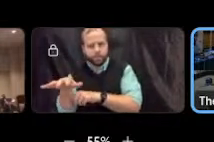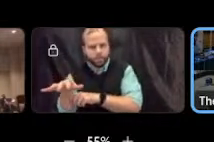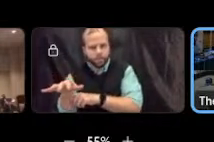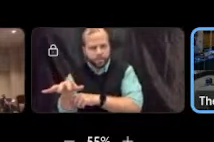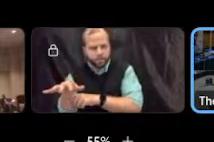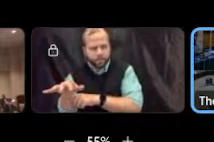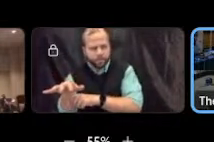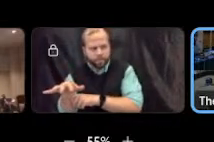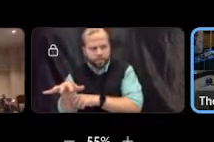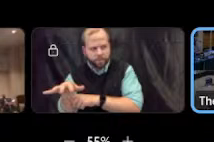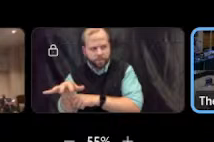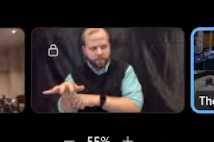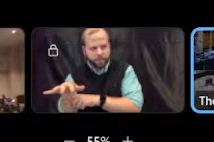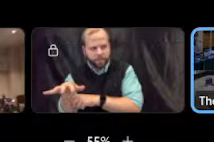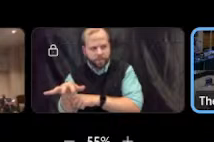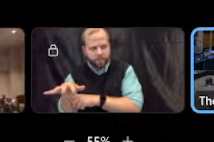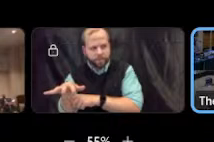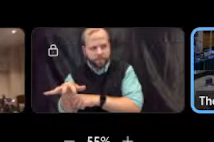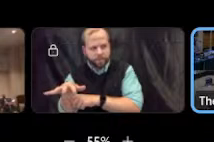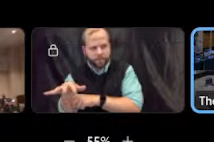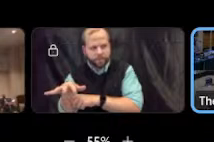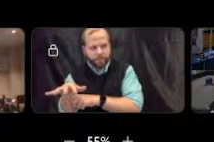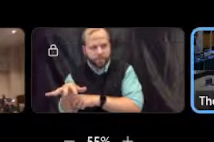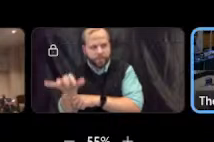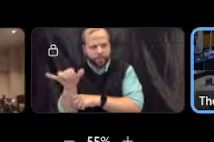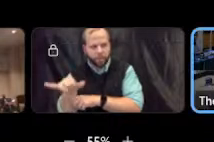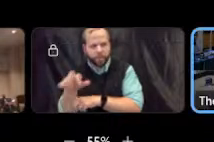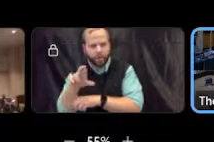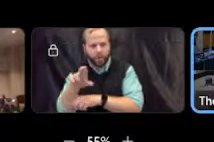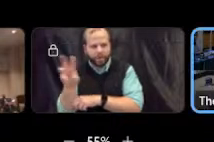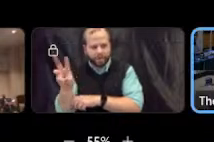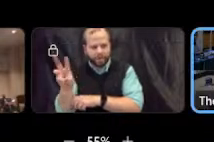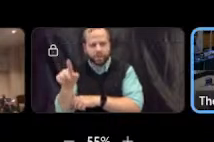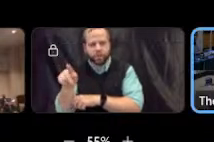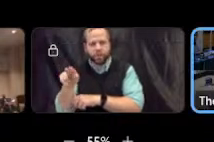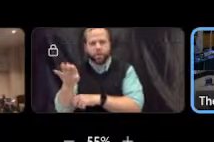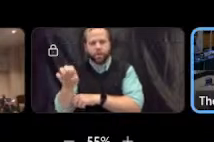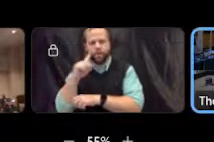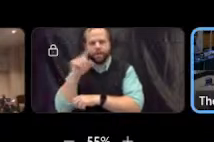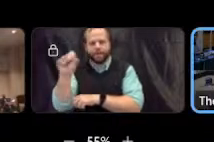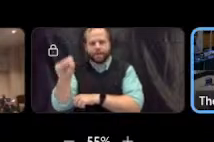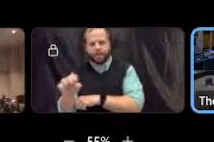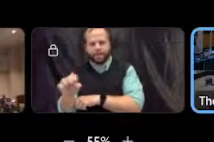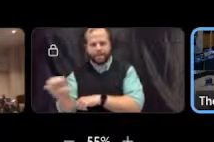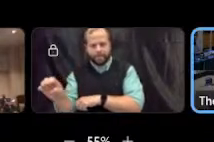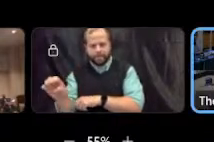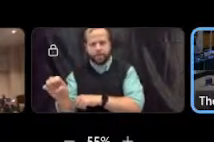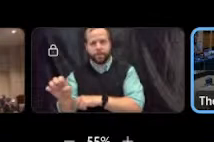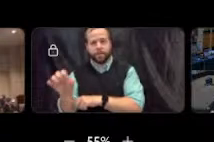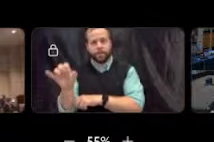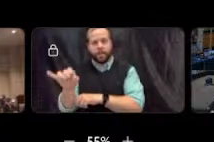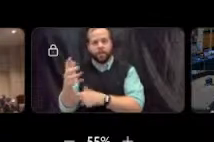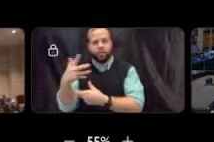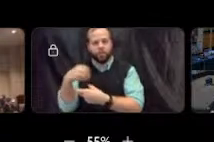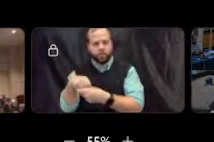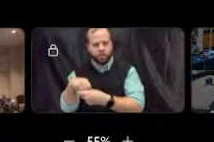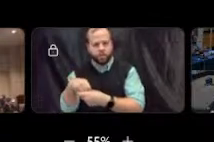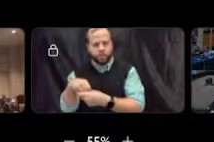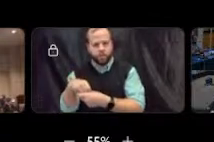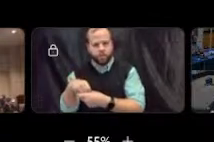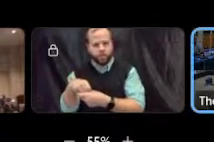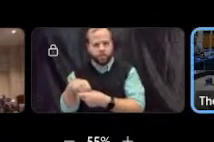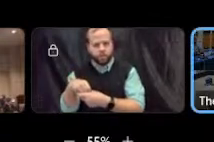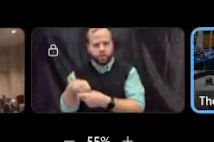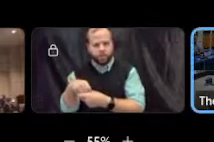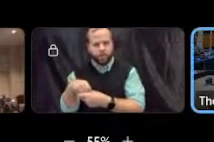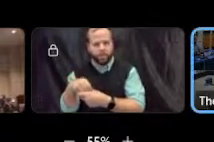and there is an existing higher density, which is R6, zoning located to the southeast. Staff feels the R4 zoning is consistent with the